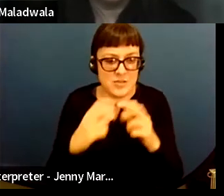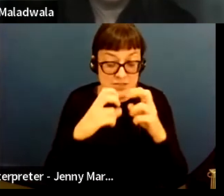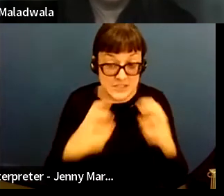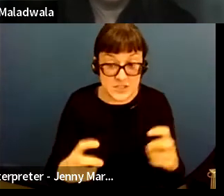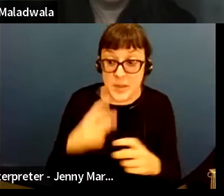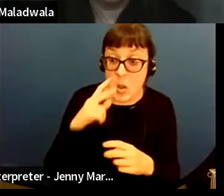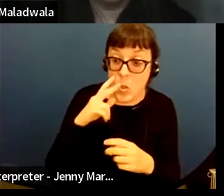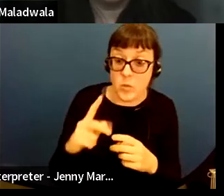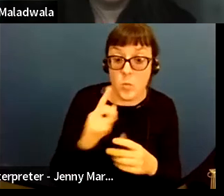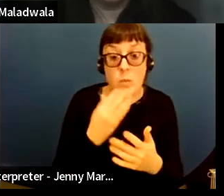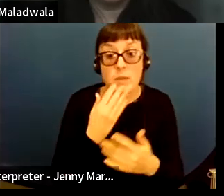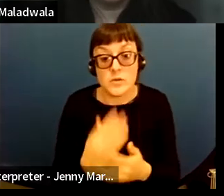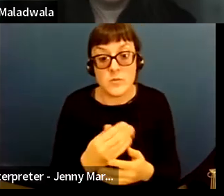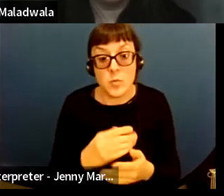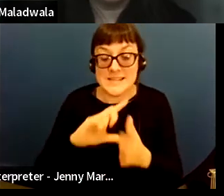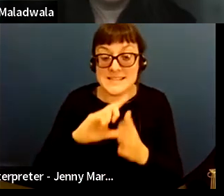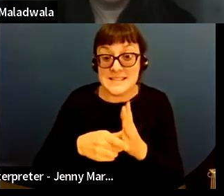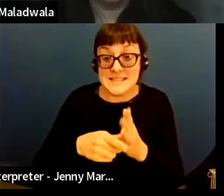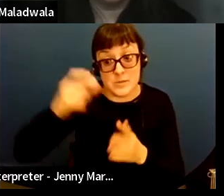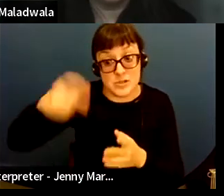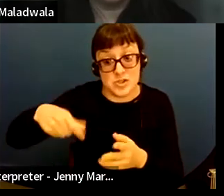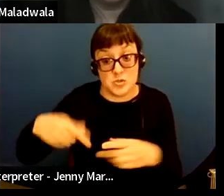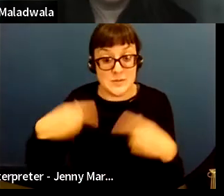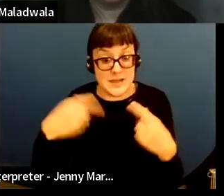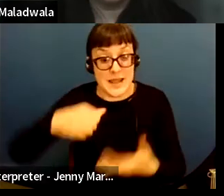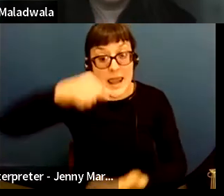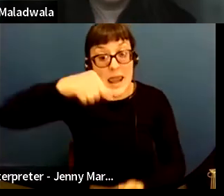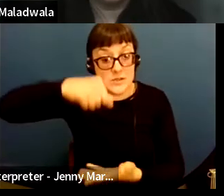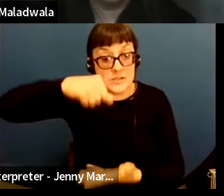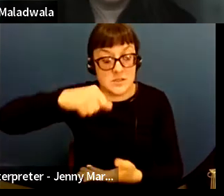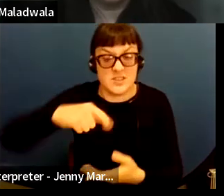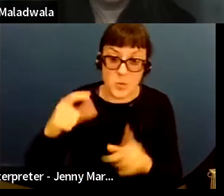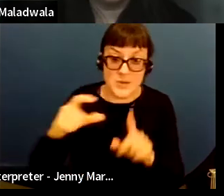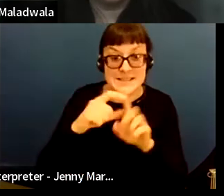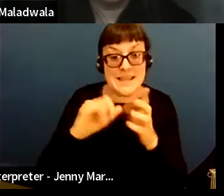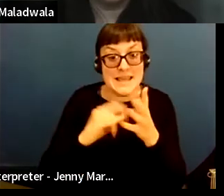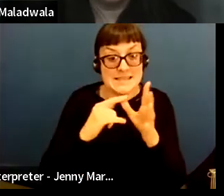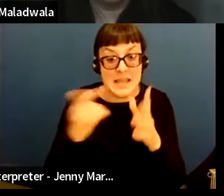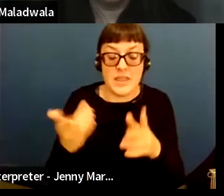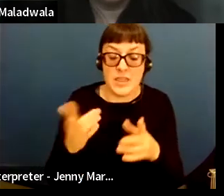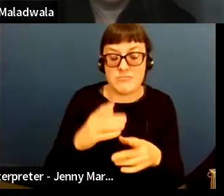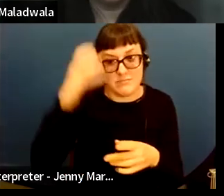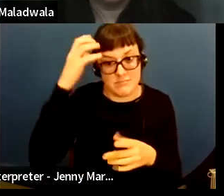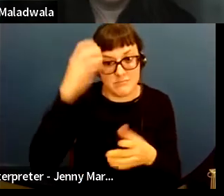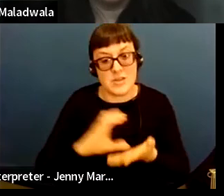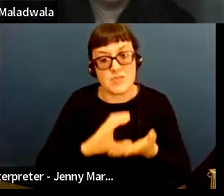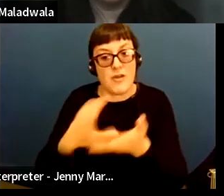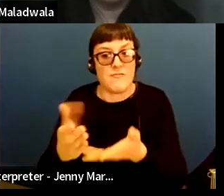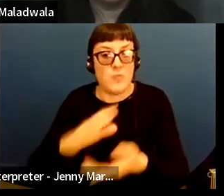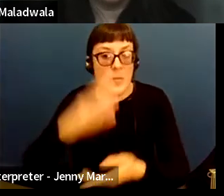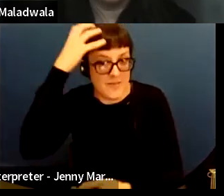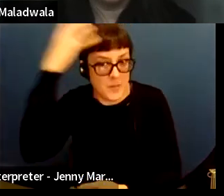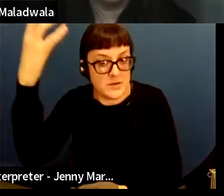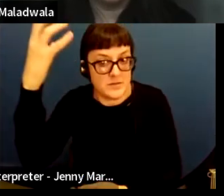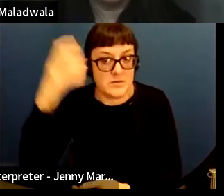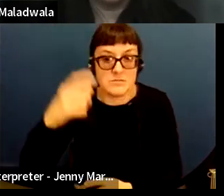student allowances in the UK. So for anybody who is not from the UK, the DSA is a government grant scheme that for